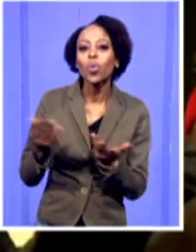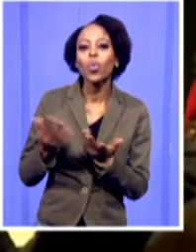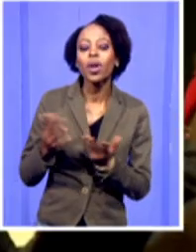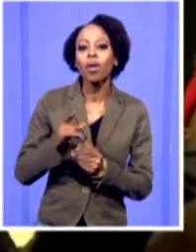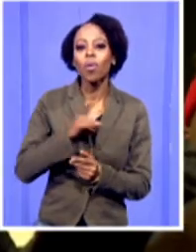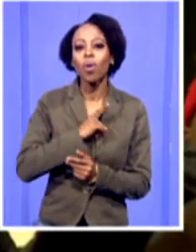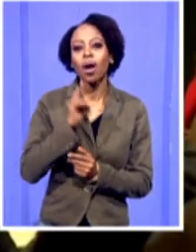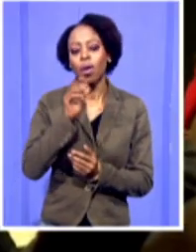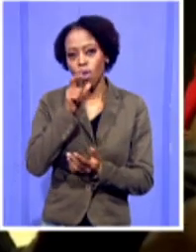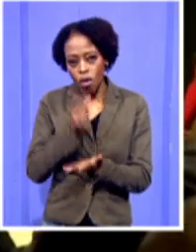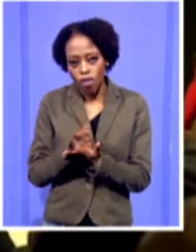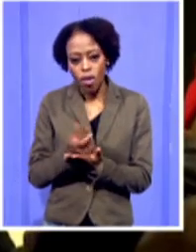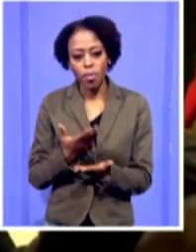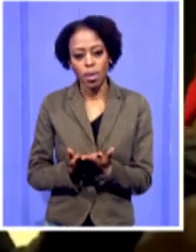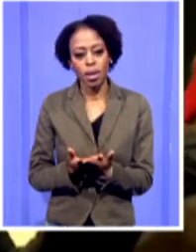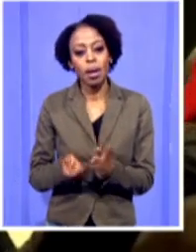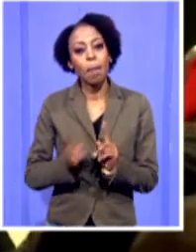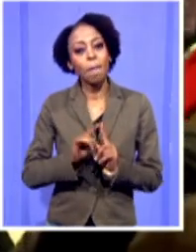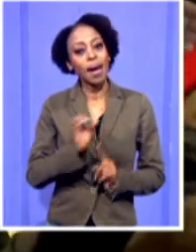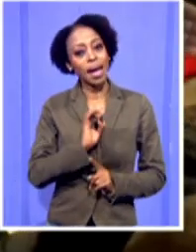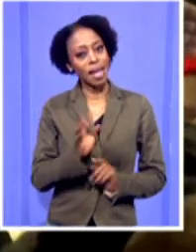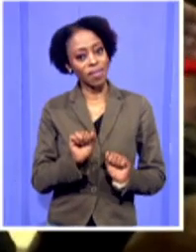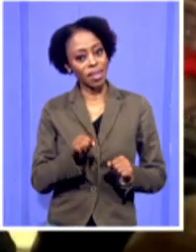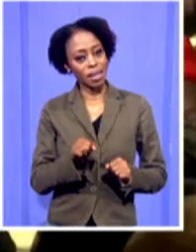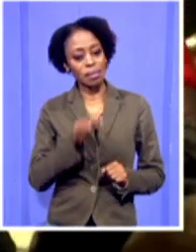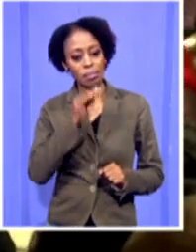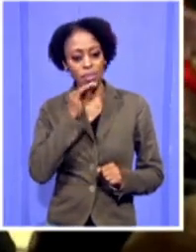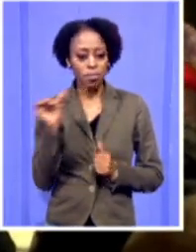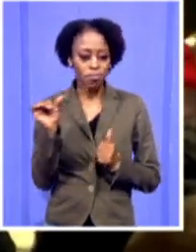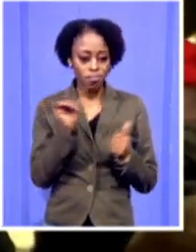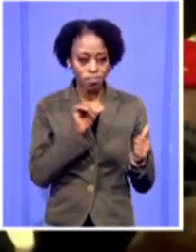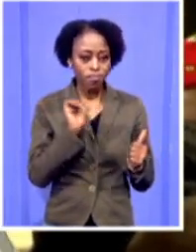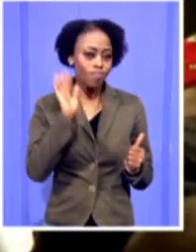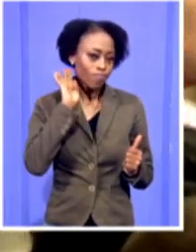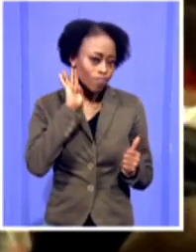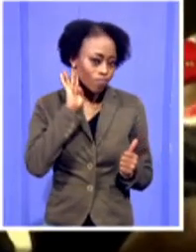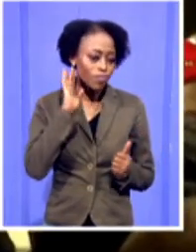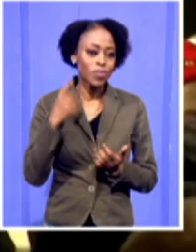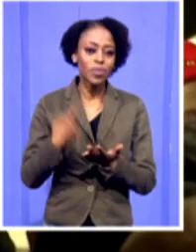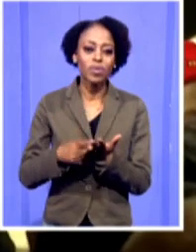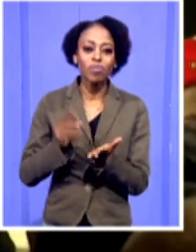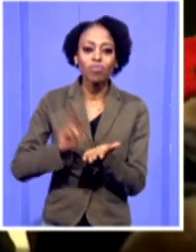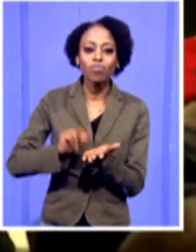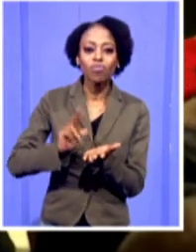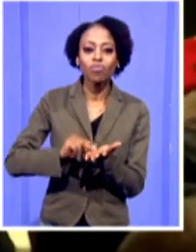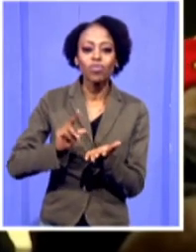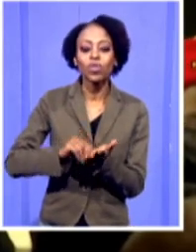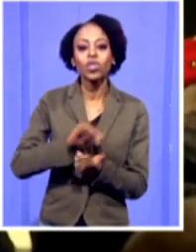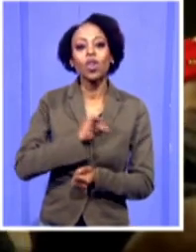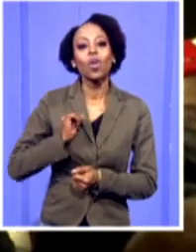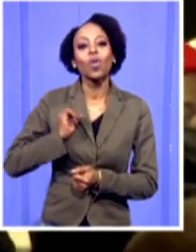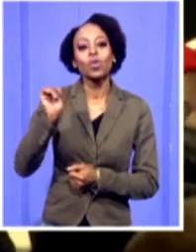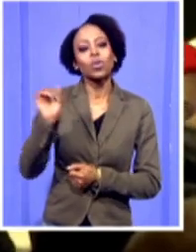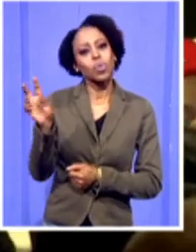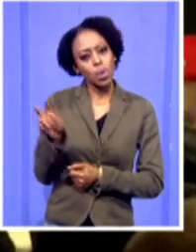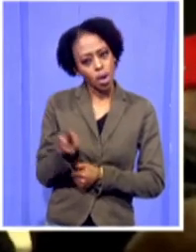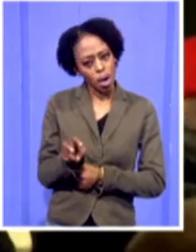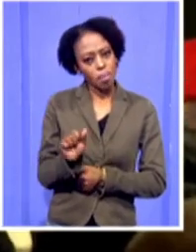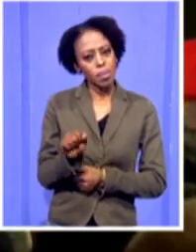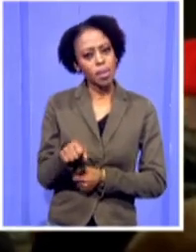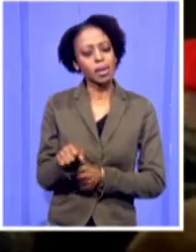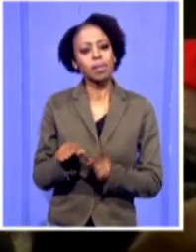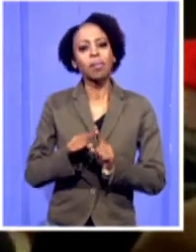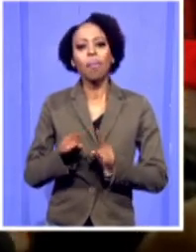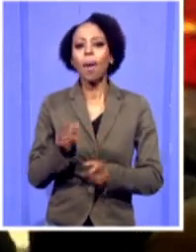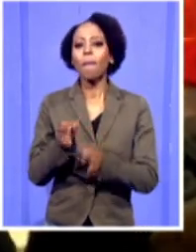if we were, Chair, we were going to go and listen to that recording. You said COSATU will come and did not speak about